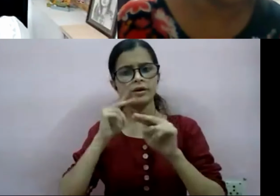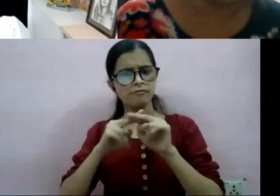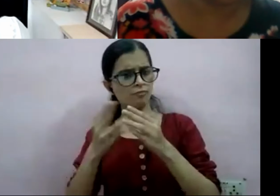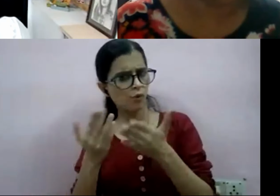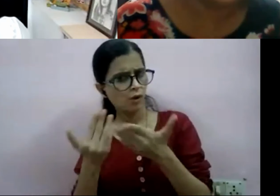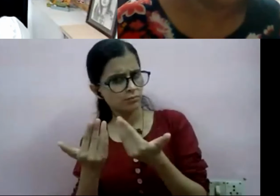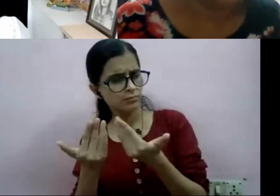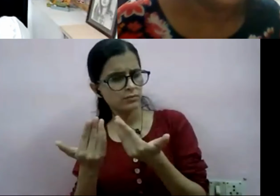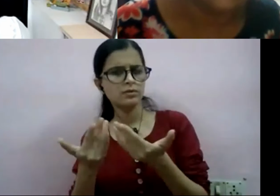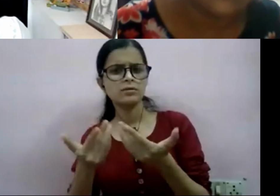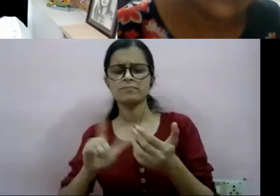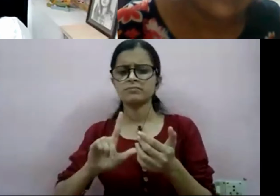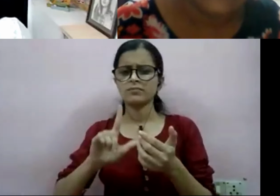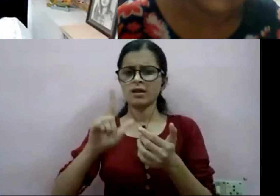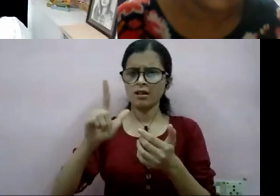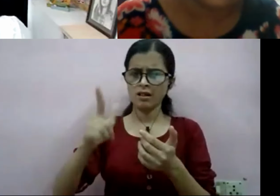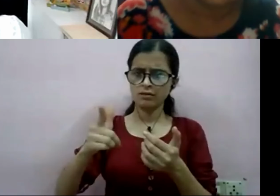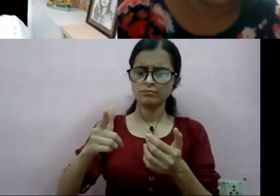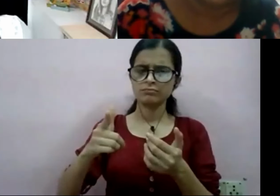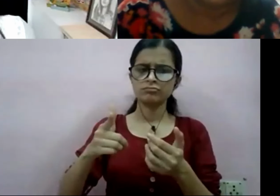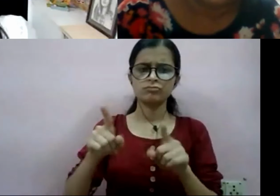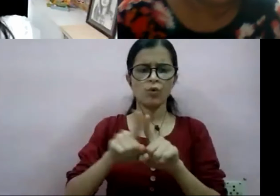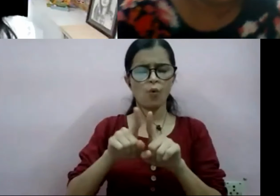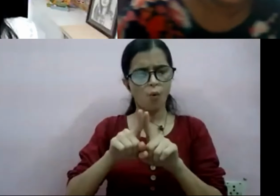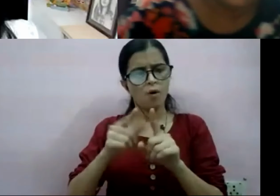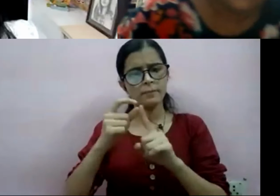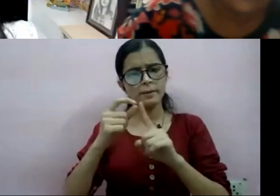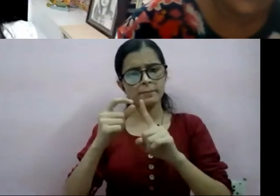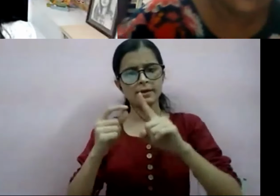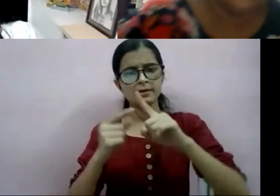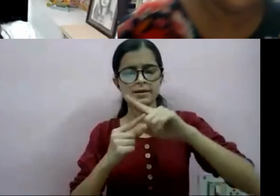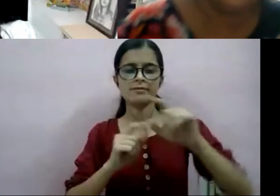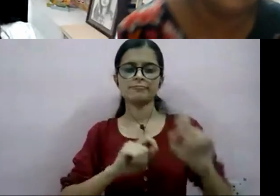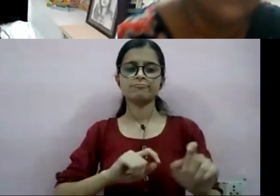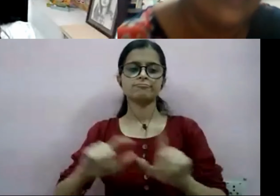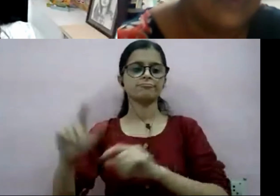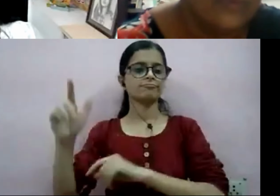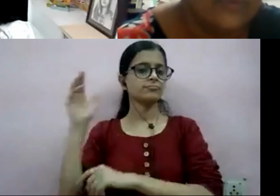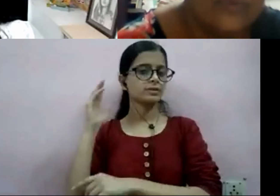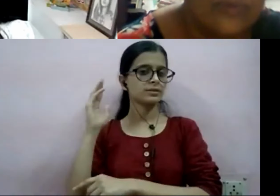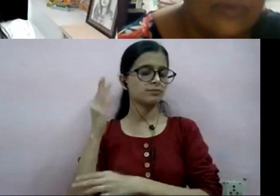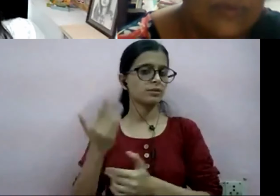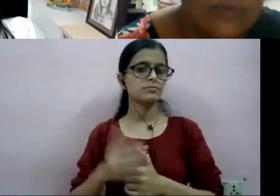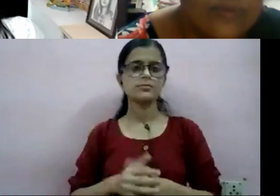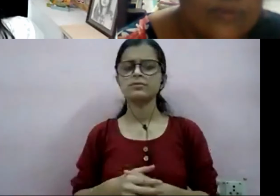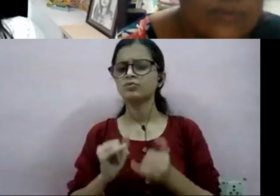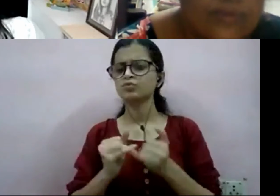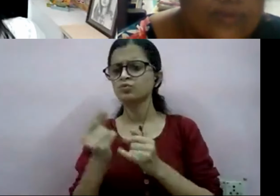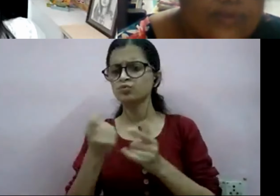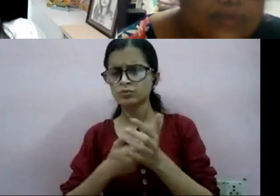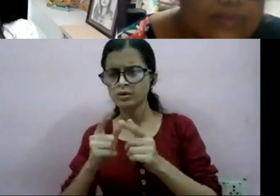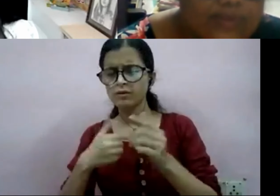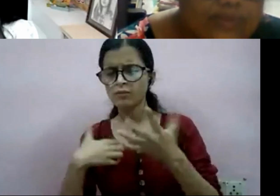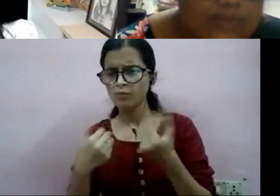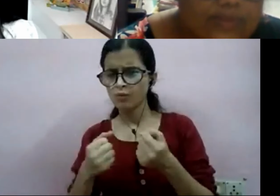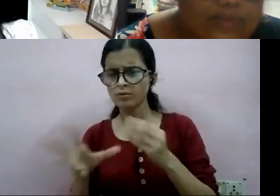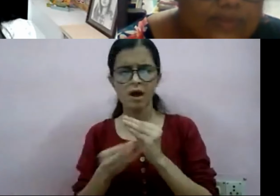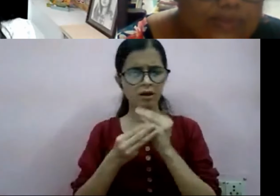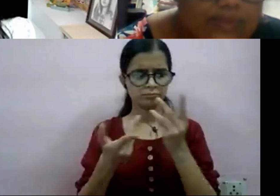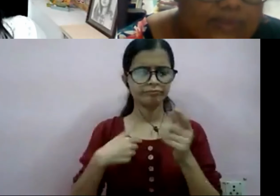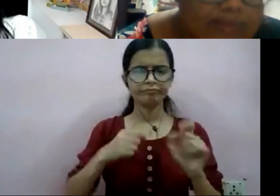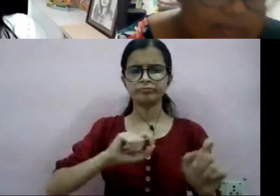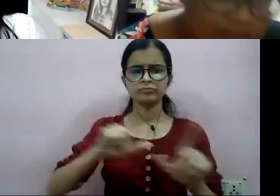and share with you the presentation. Yeah, so just to add to that, Suraj, my slides I